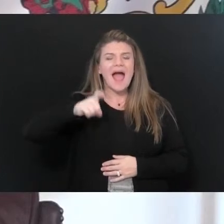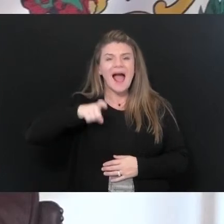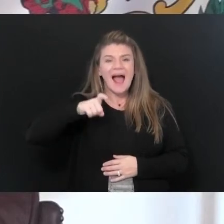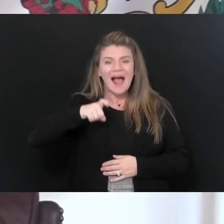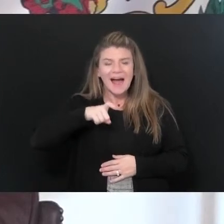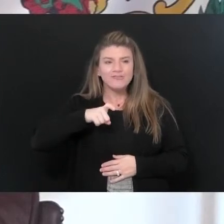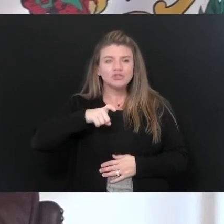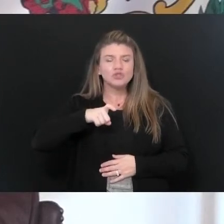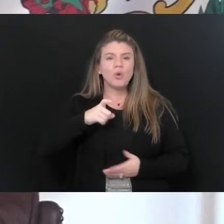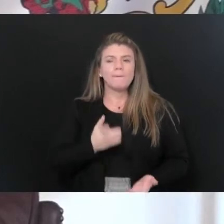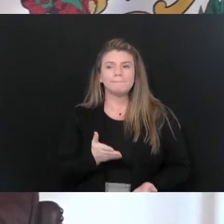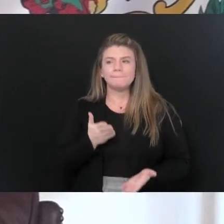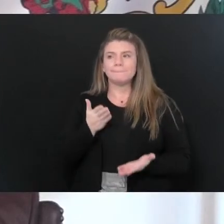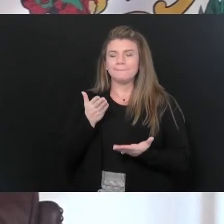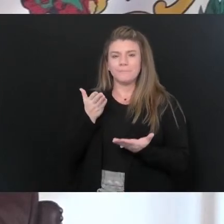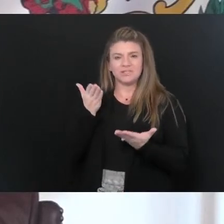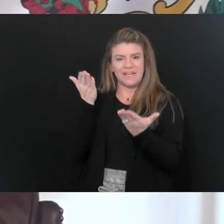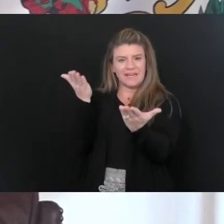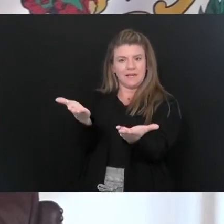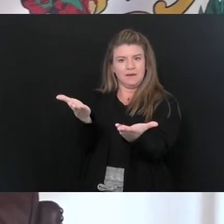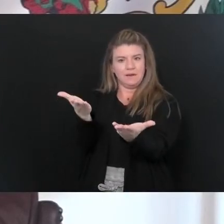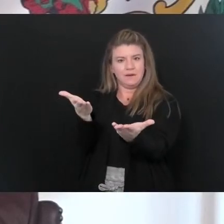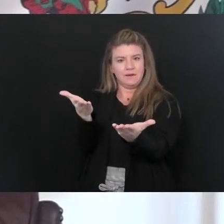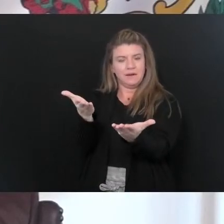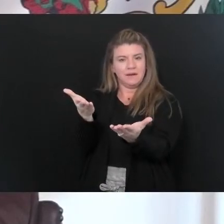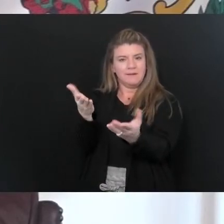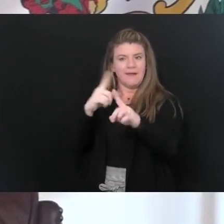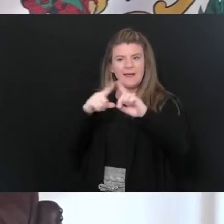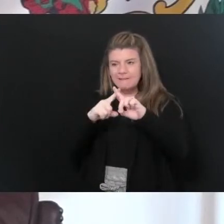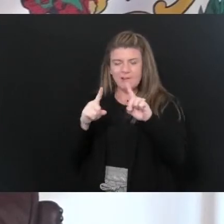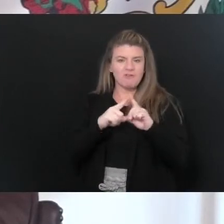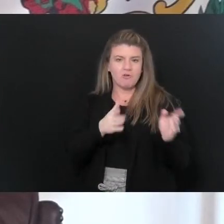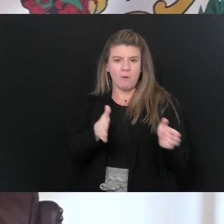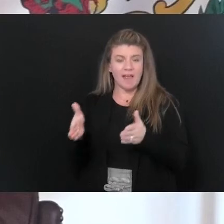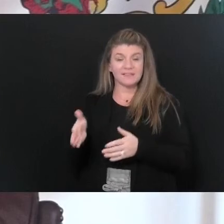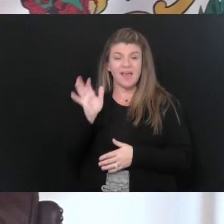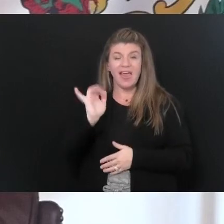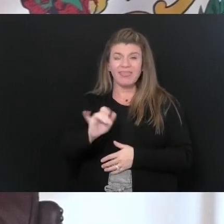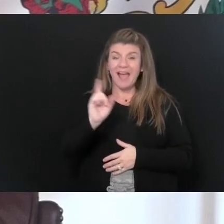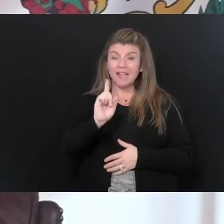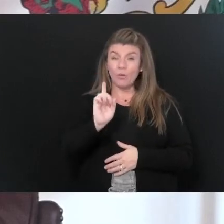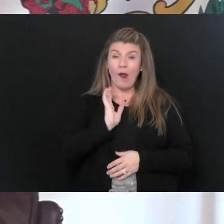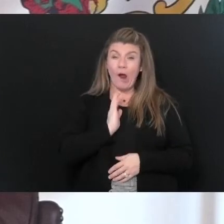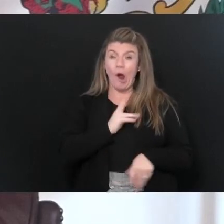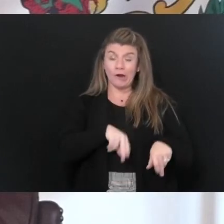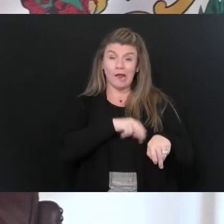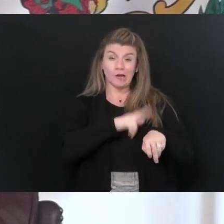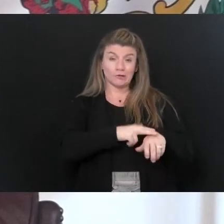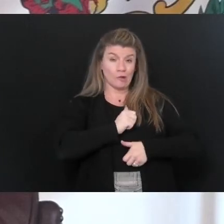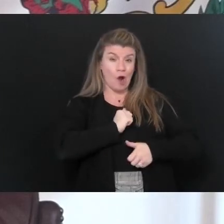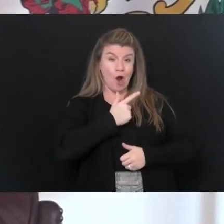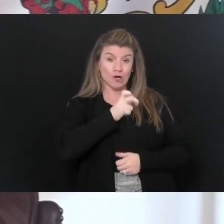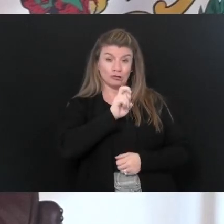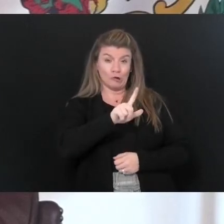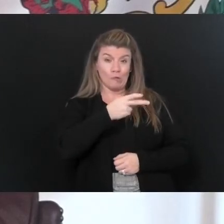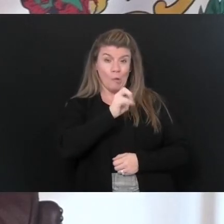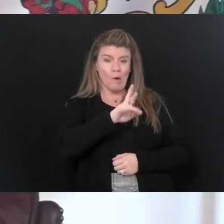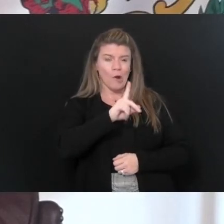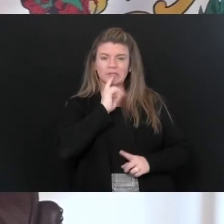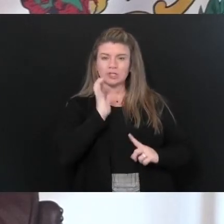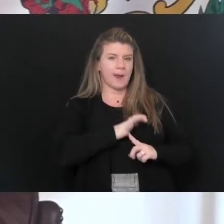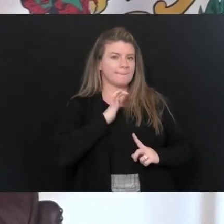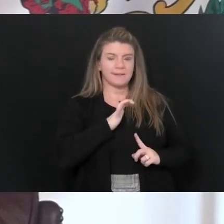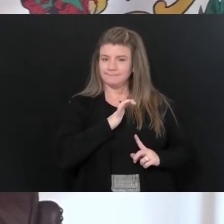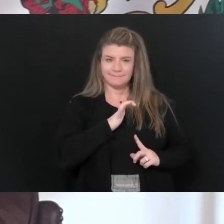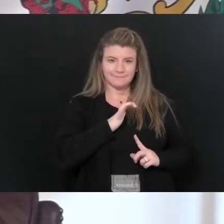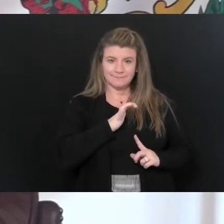to present this in ways, and this is where the General is a superstar. We have got to present this